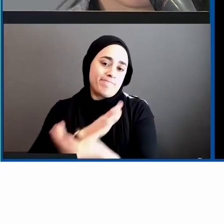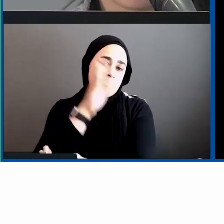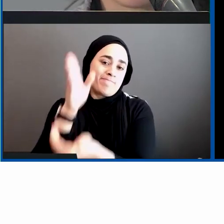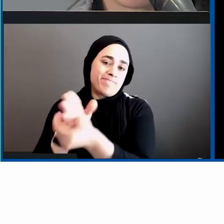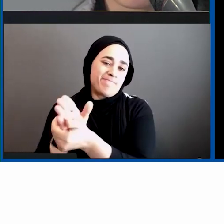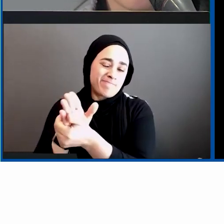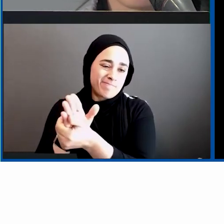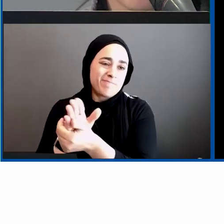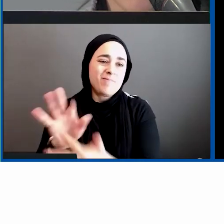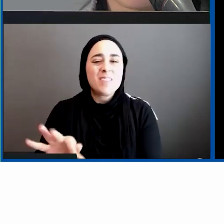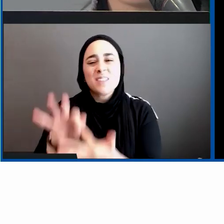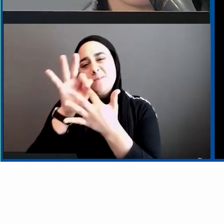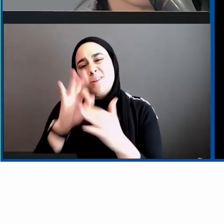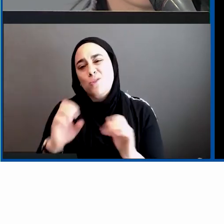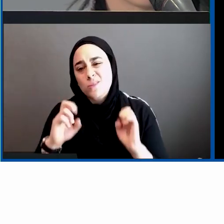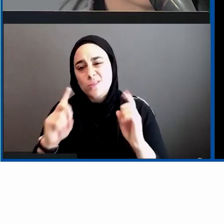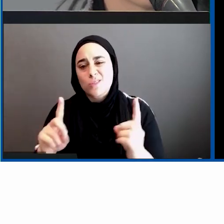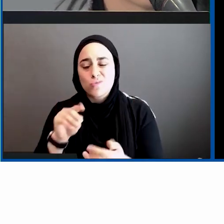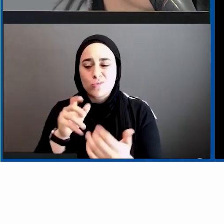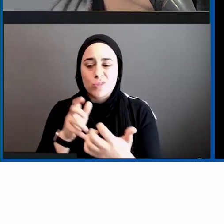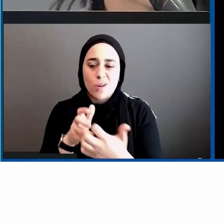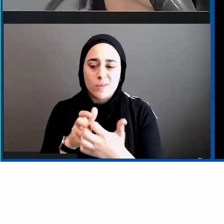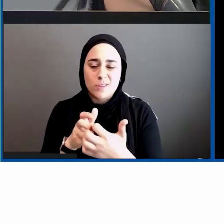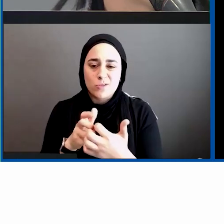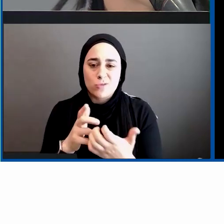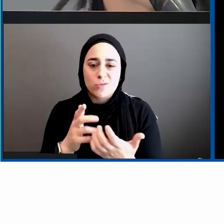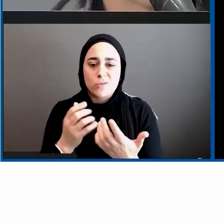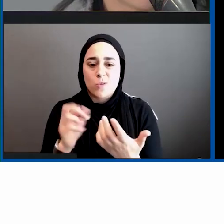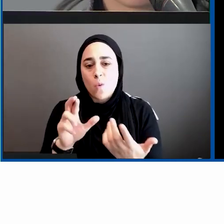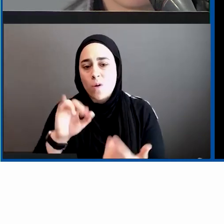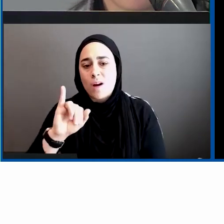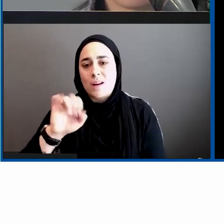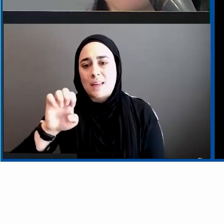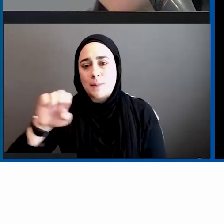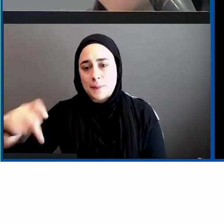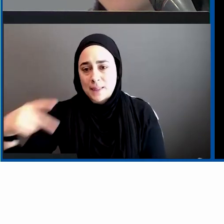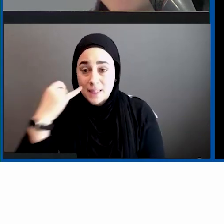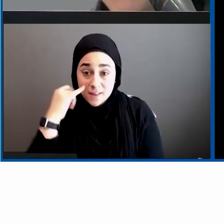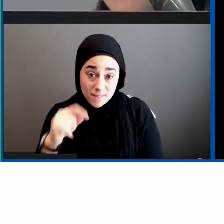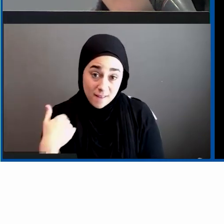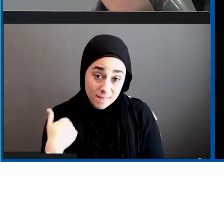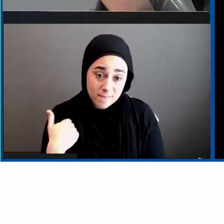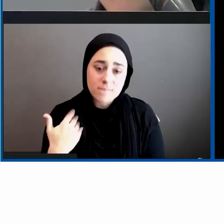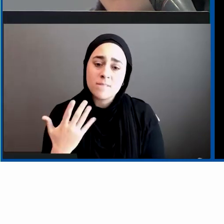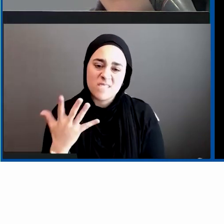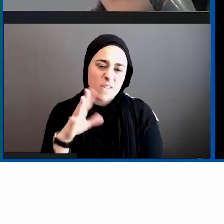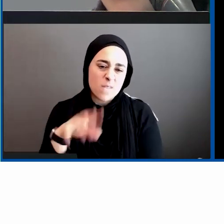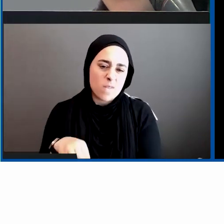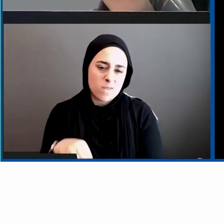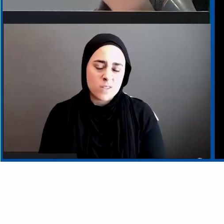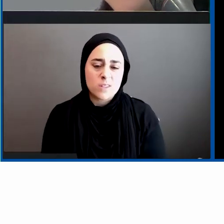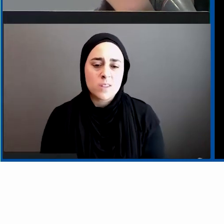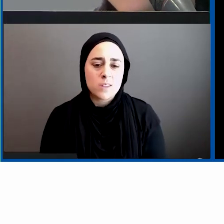special education accommodations that you may have, and an individualized education plan if you have it. That's what's going to be in there.